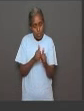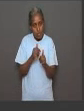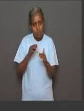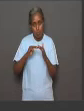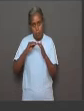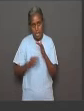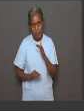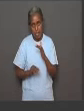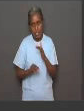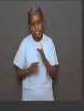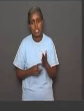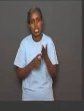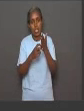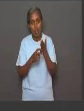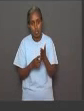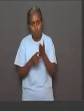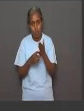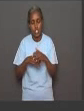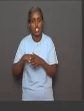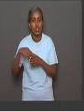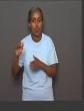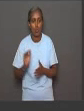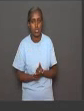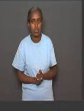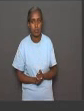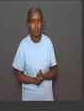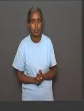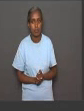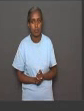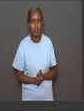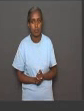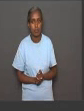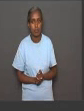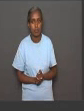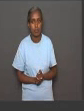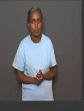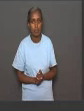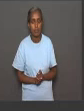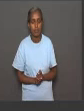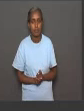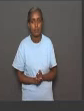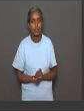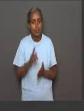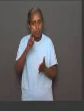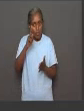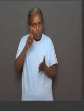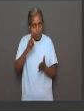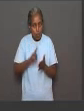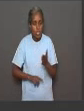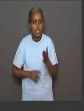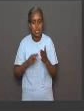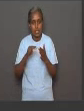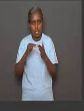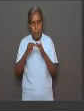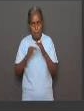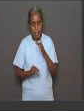to minimize the transportation costs? What is the